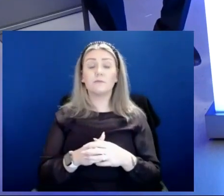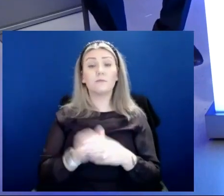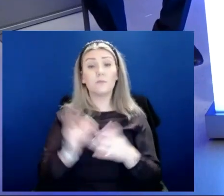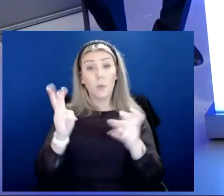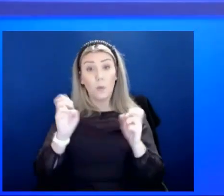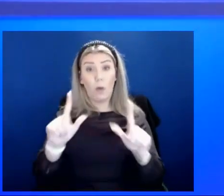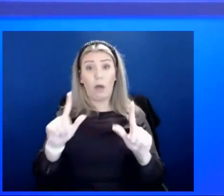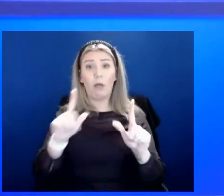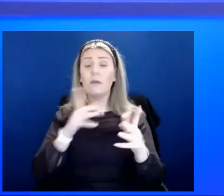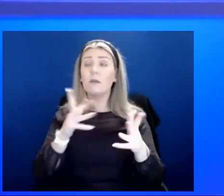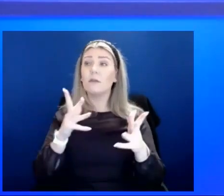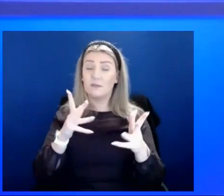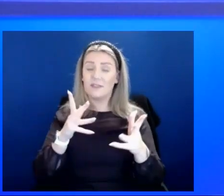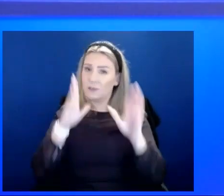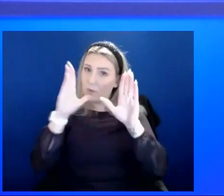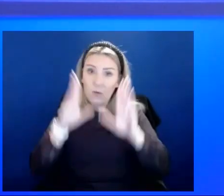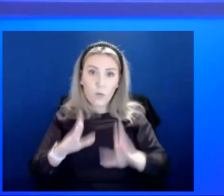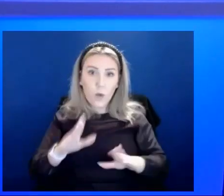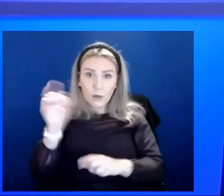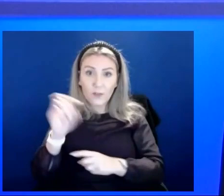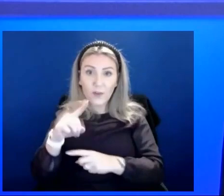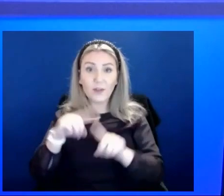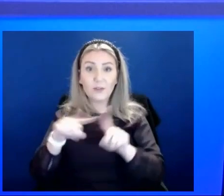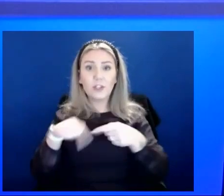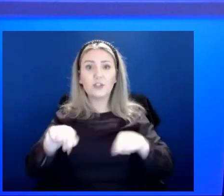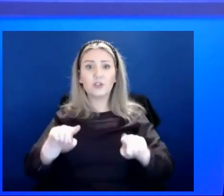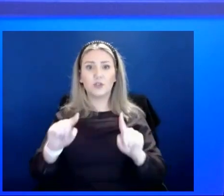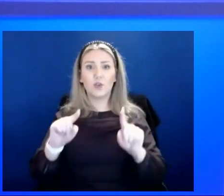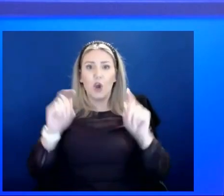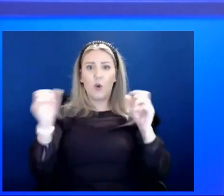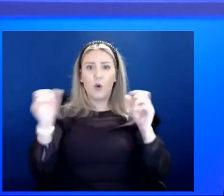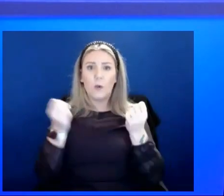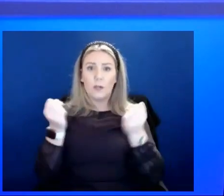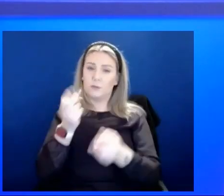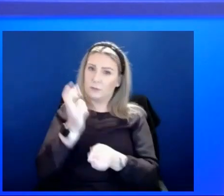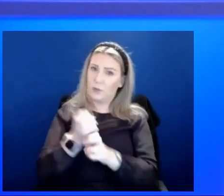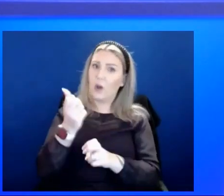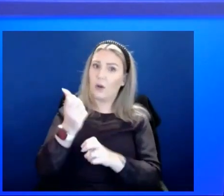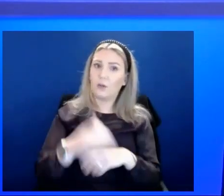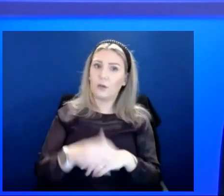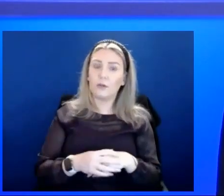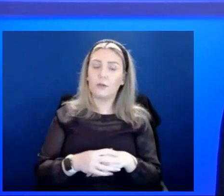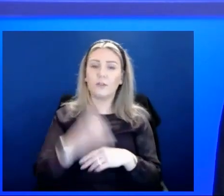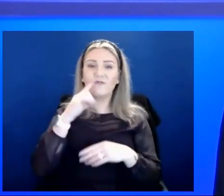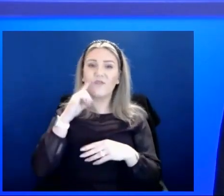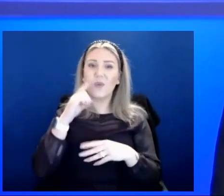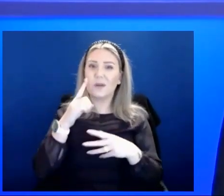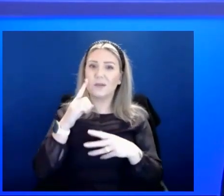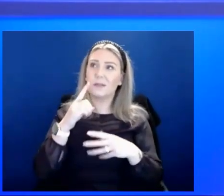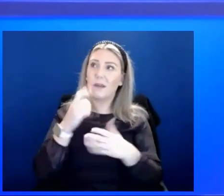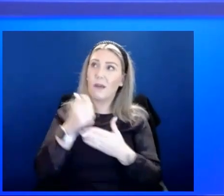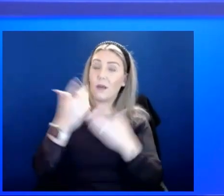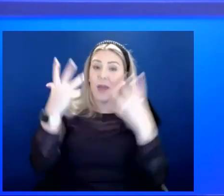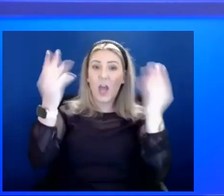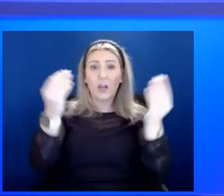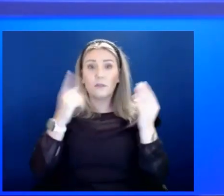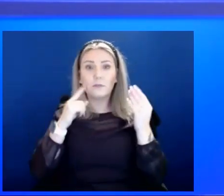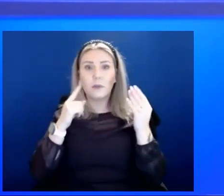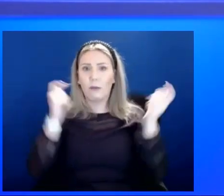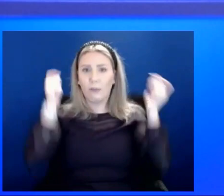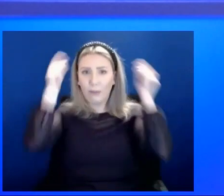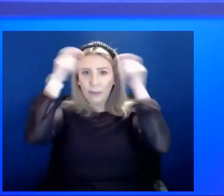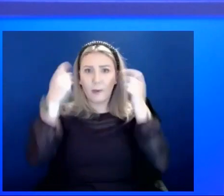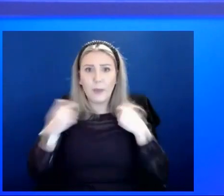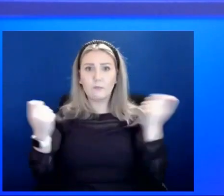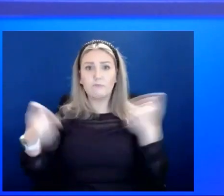of all, great question, but I think that during the winter it was a lot harder to get them outside. You're not going to just be like, oh, let's bundle you up and wheel you